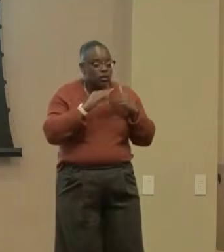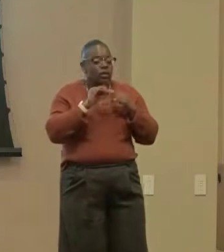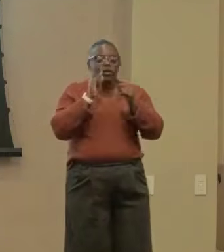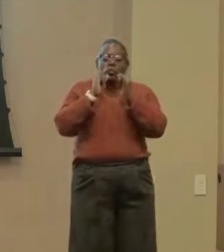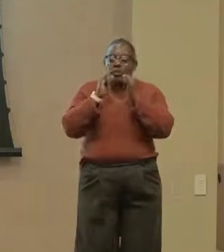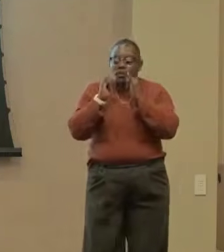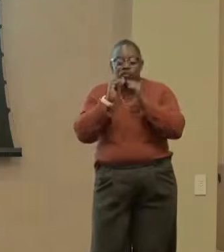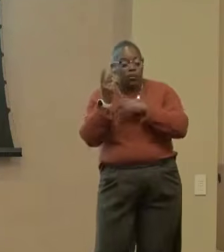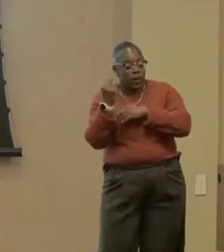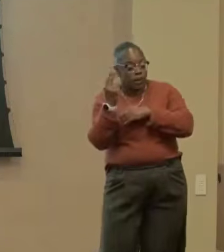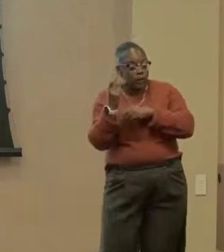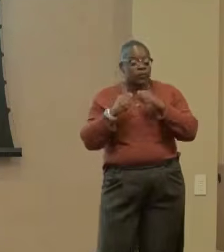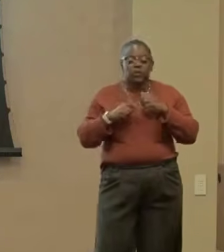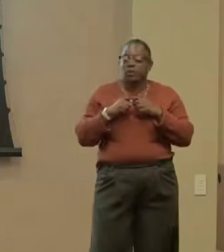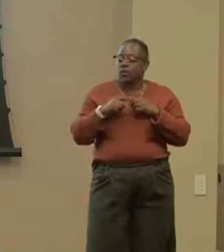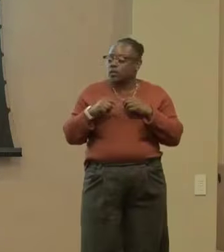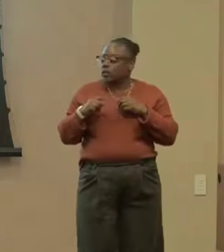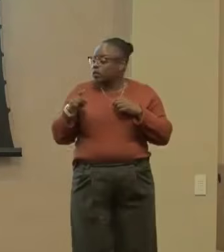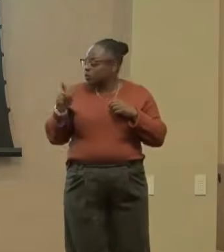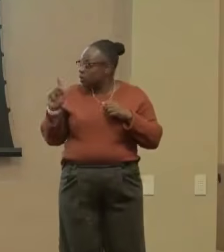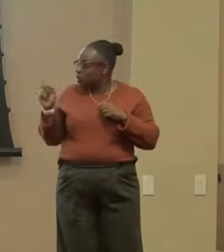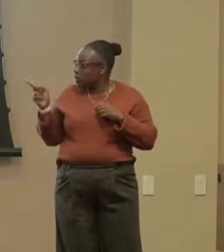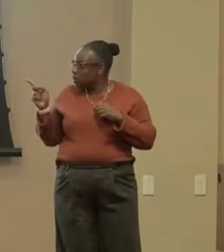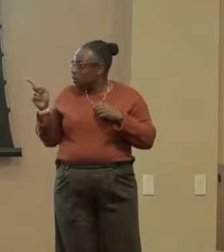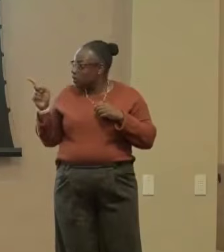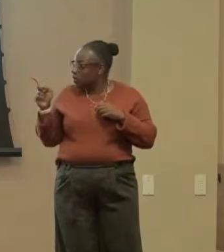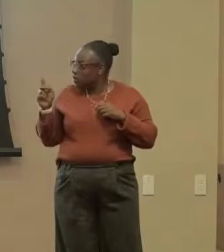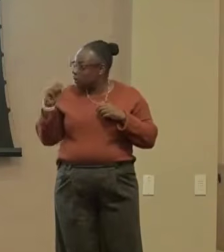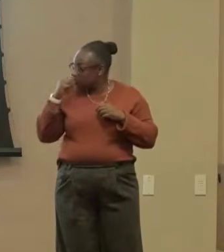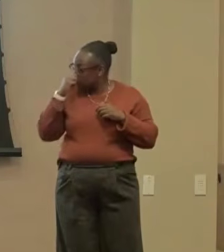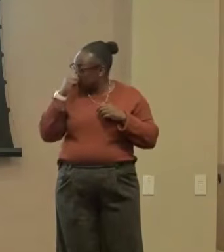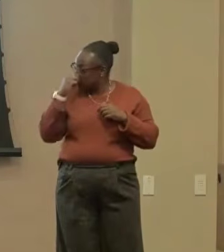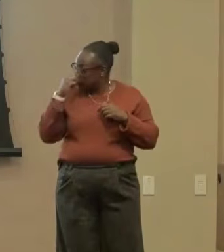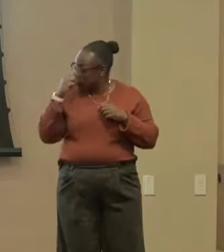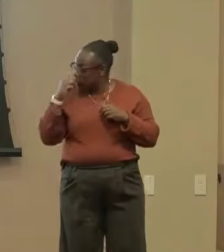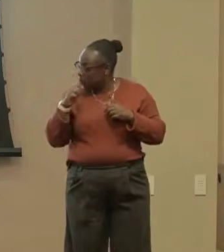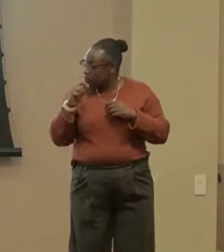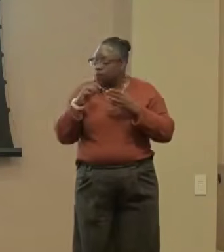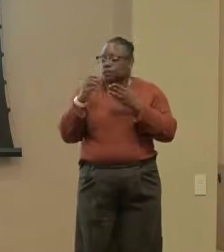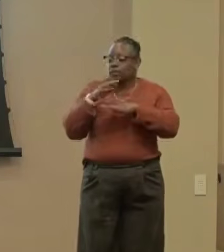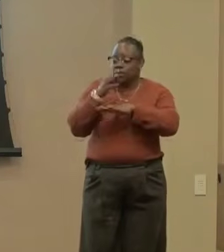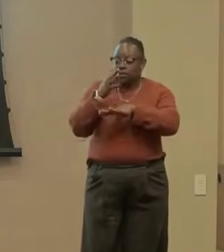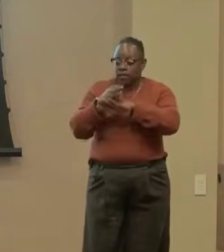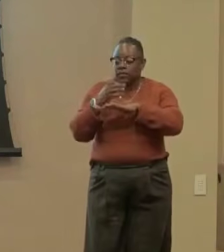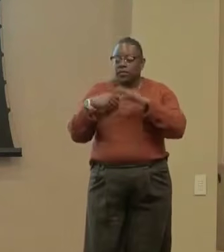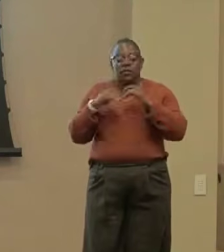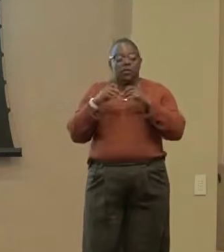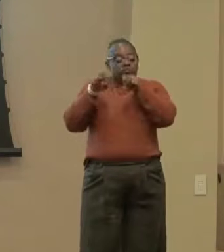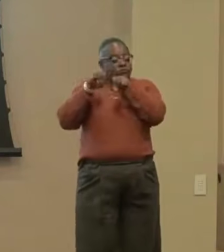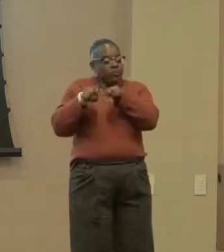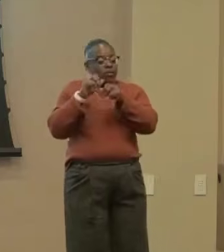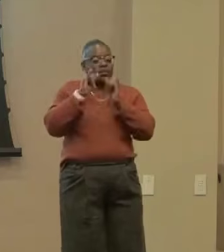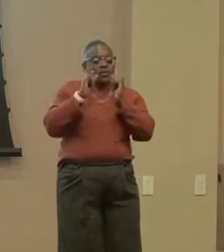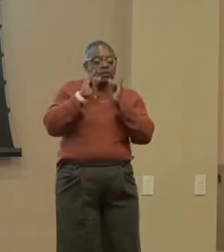and as Vanya said, her and her, I think it was your then fiance, I don't know if you were married. Yeah. They were interviewed together on